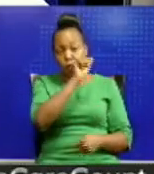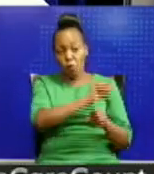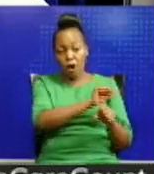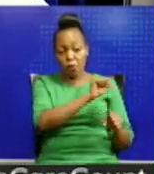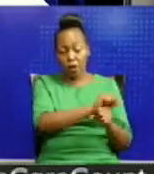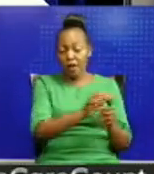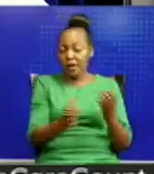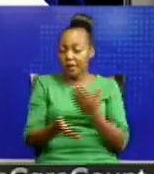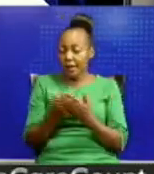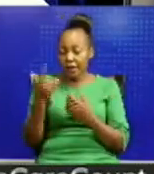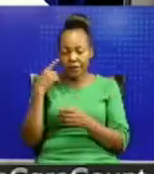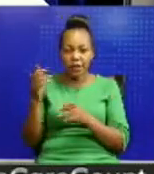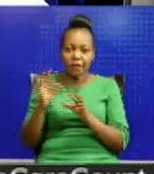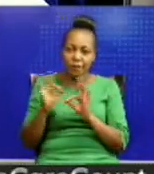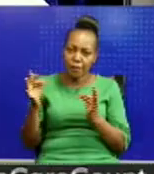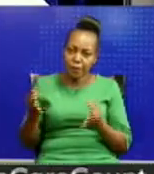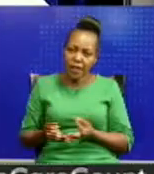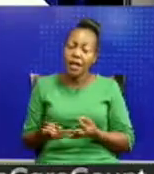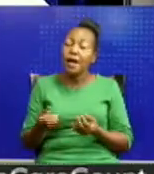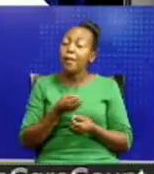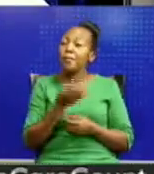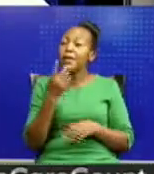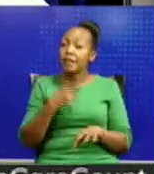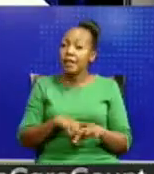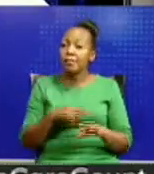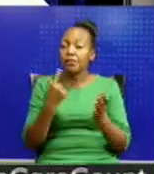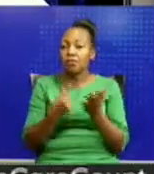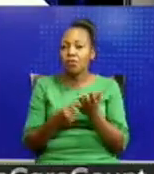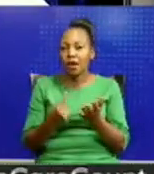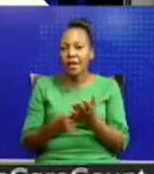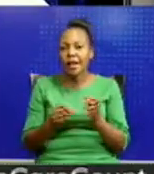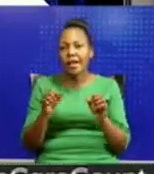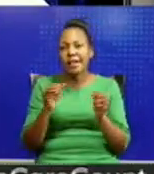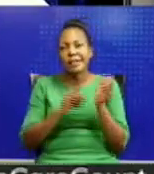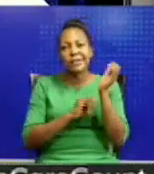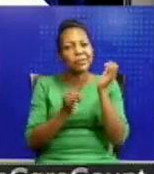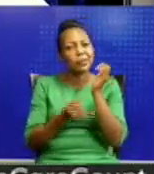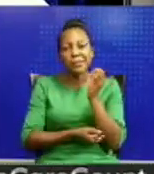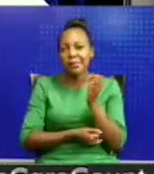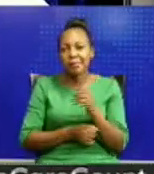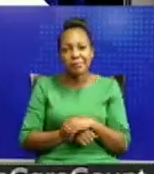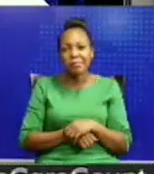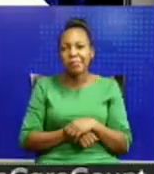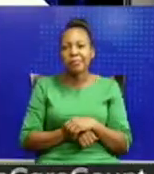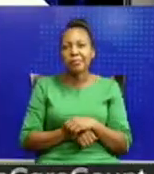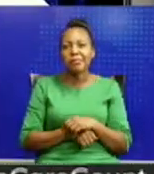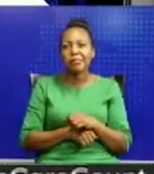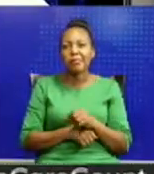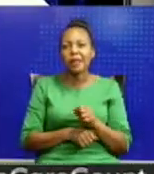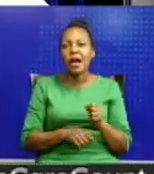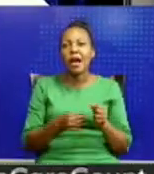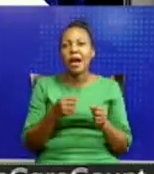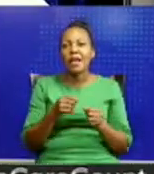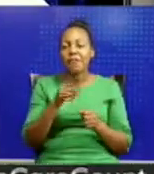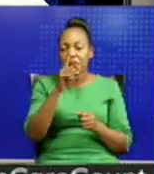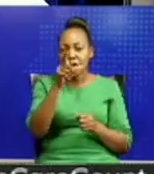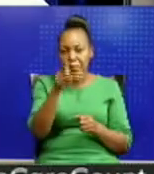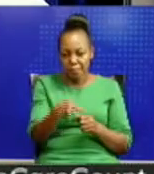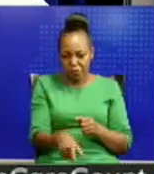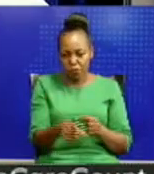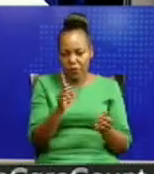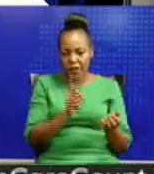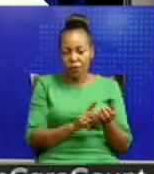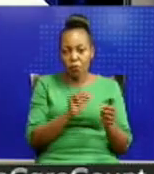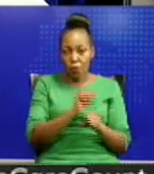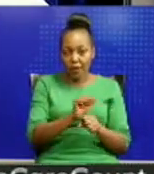look after the family. And in most cases in Uganda, most of our jobs cannot really, the single earner cannot